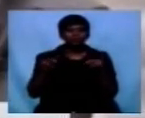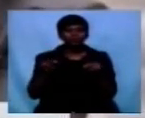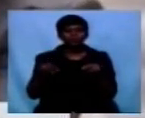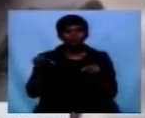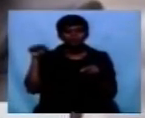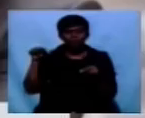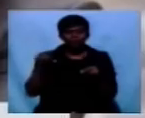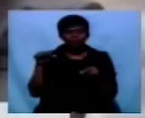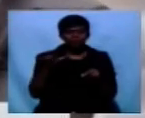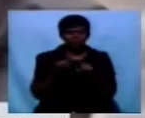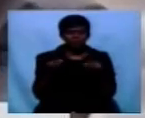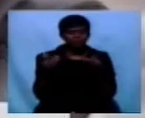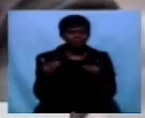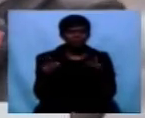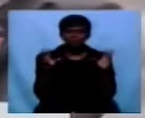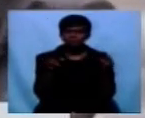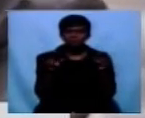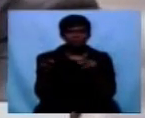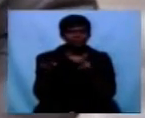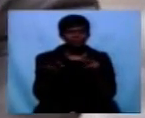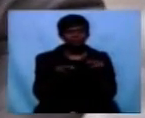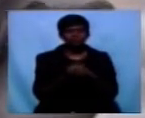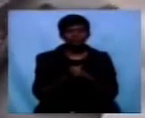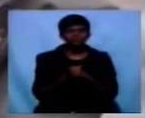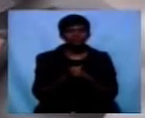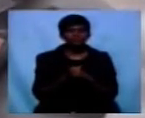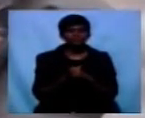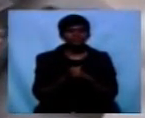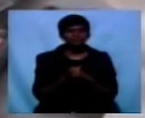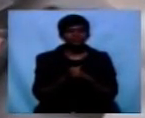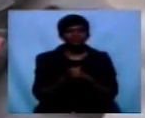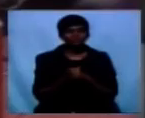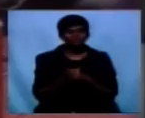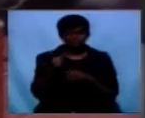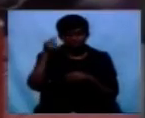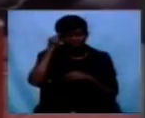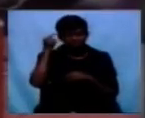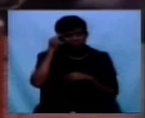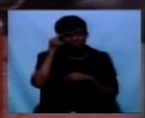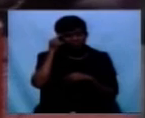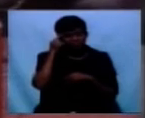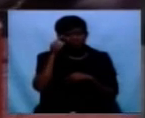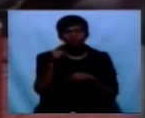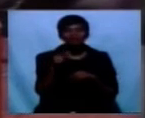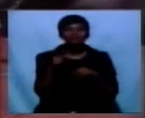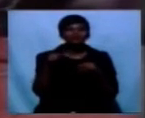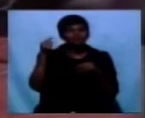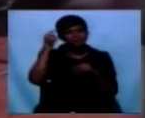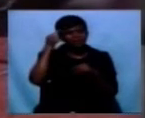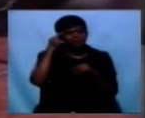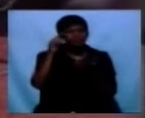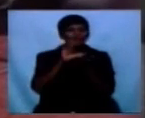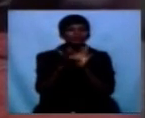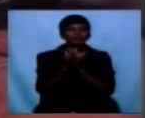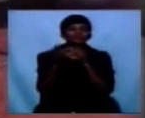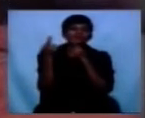surveyors. But overall, this is a problem for government. Government to resolve. Government to accept and government to take responsibility. No, it